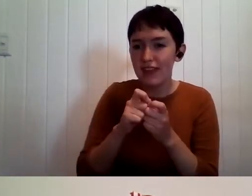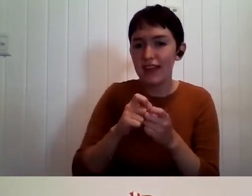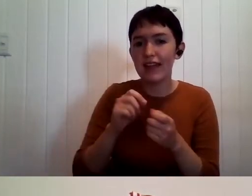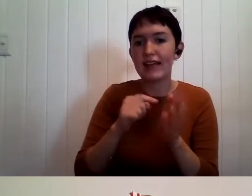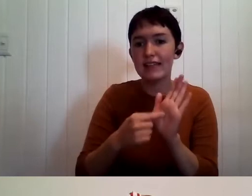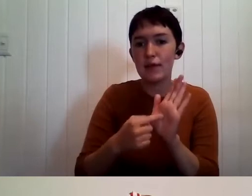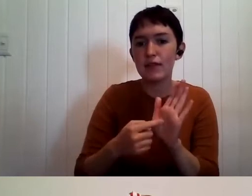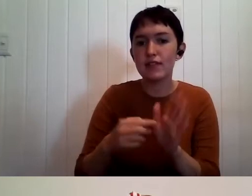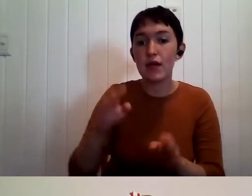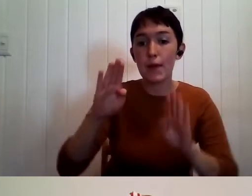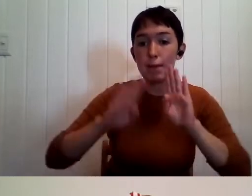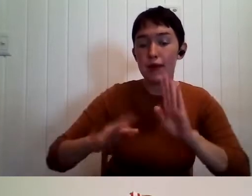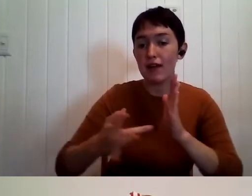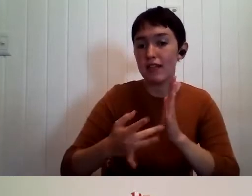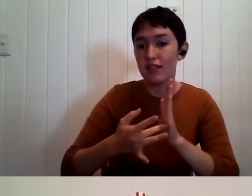biotech tackles?